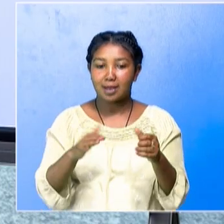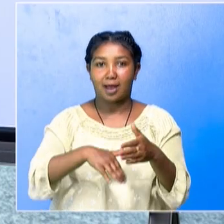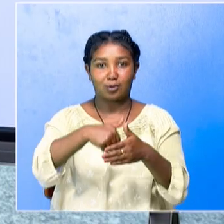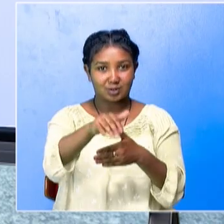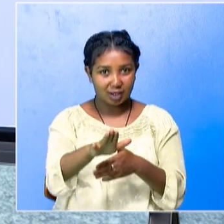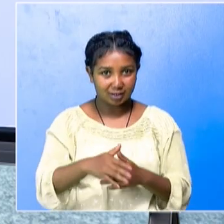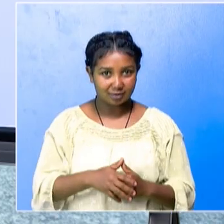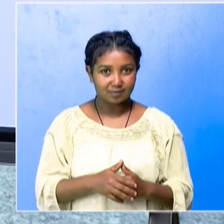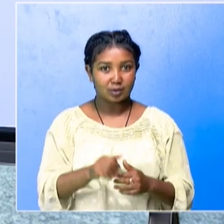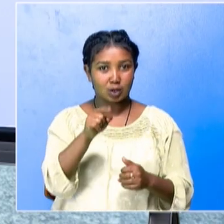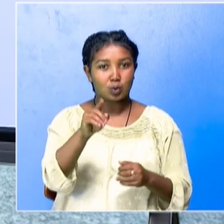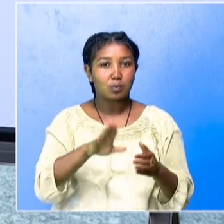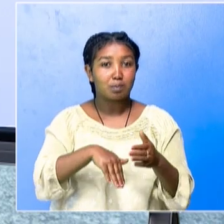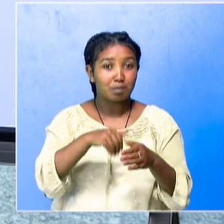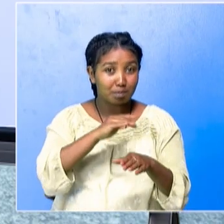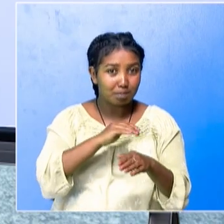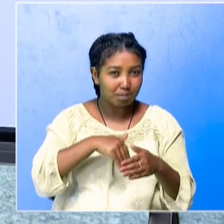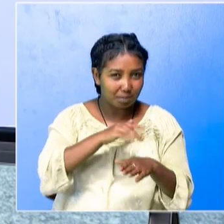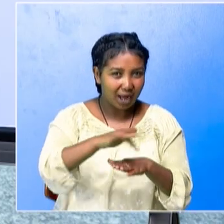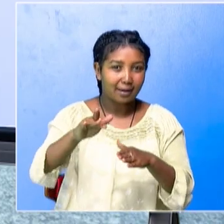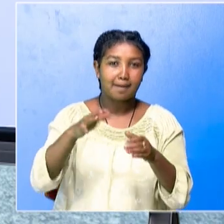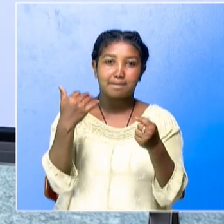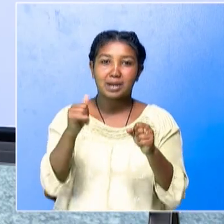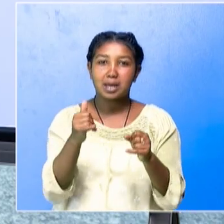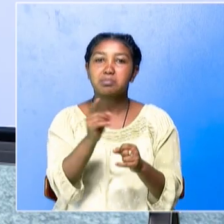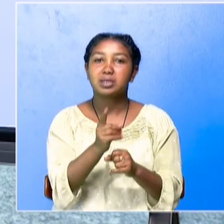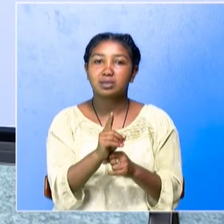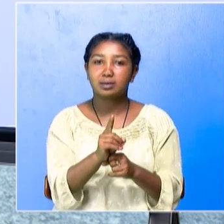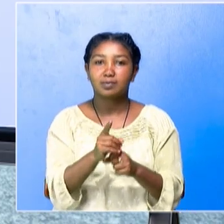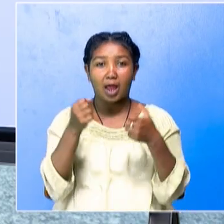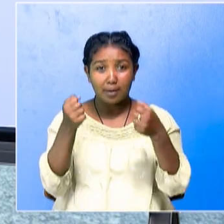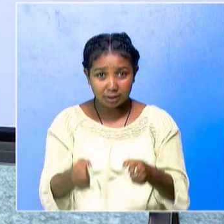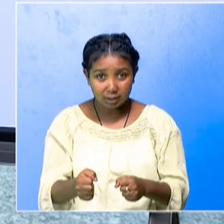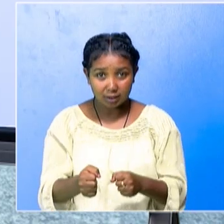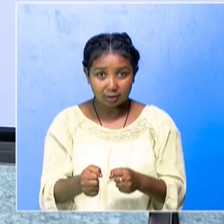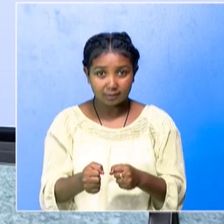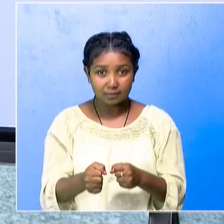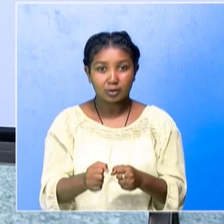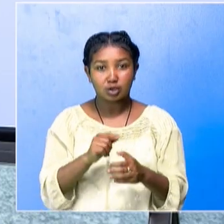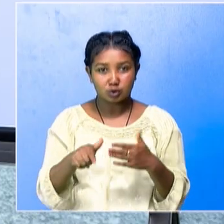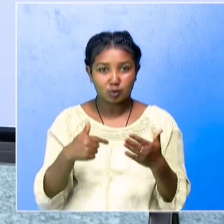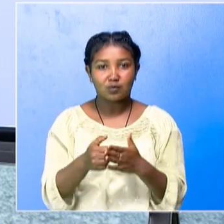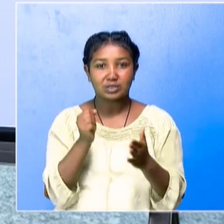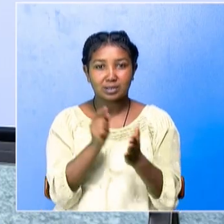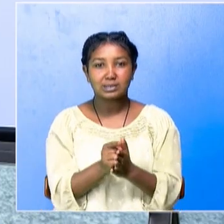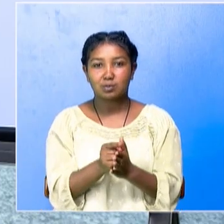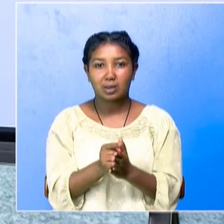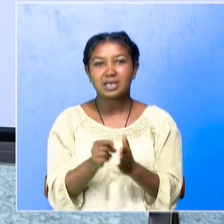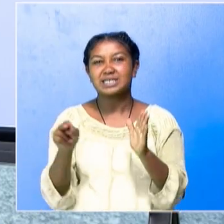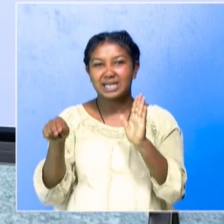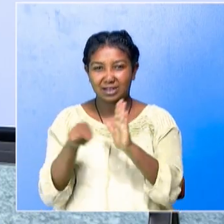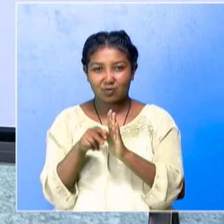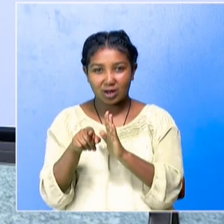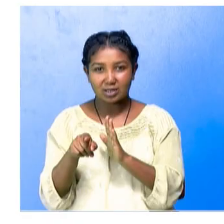outside. You blank play outside. Play is an ability. So for example, but this one is